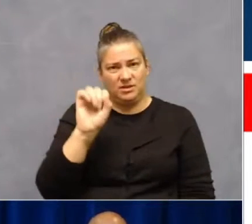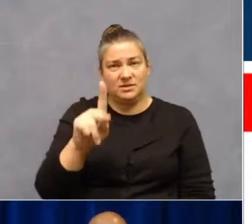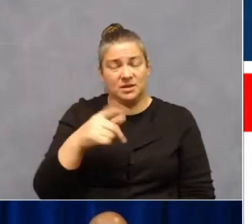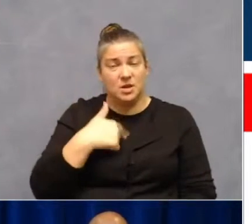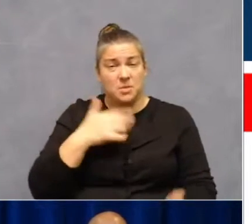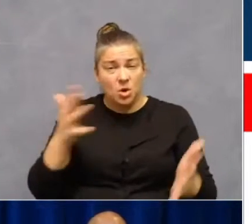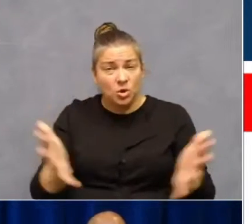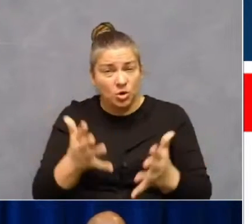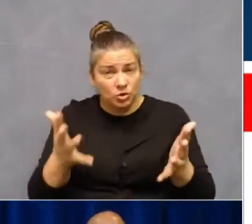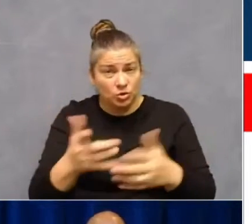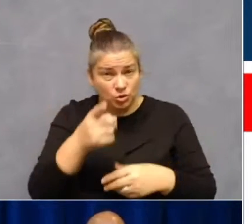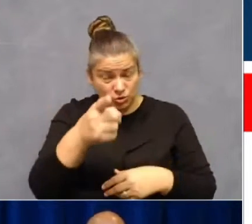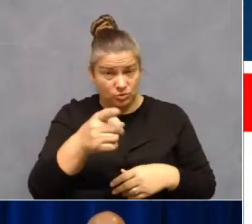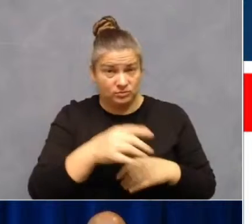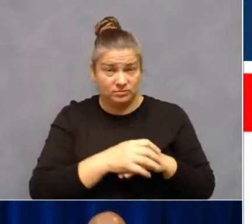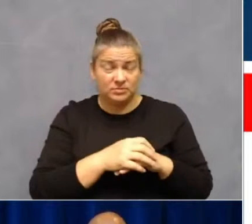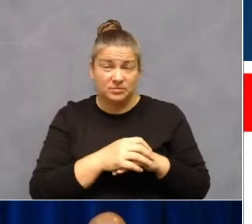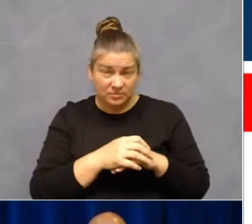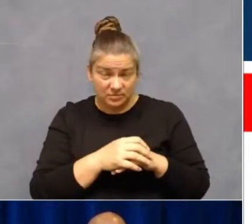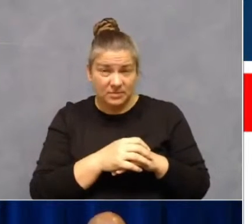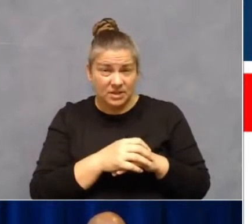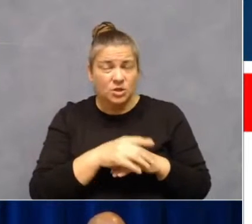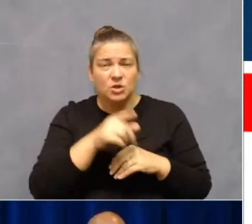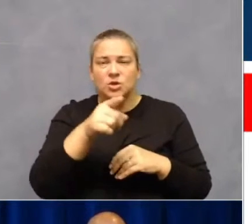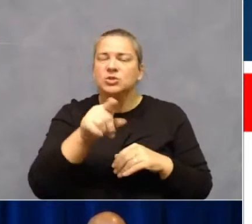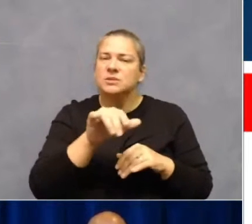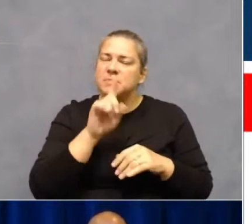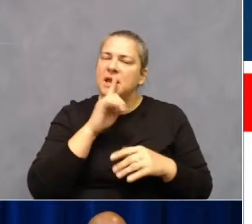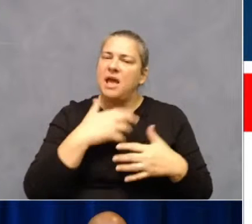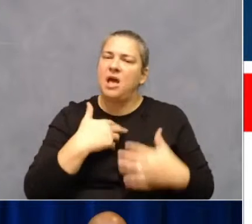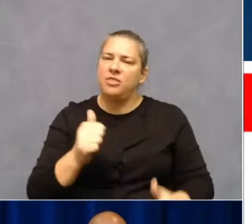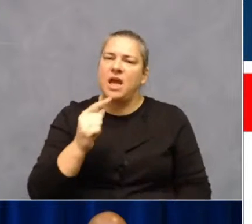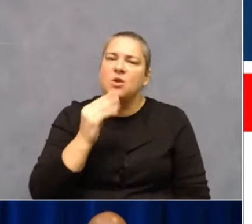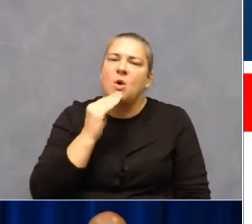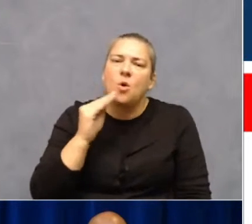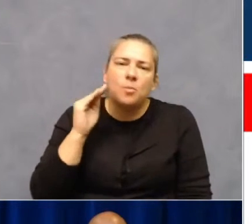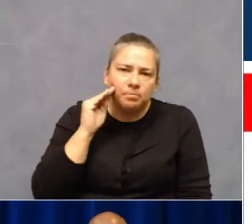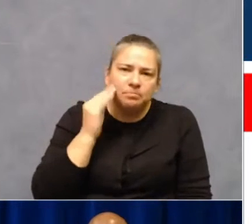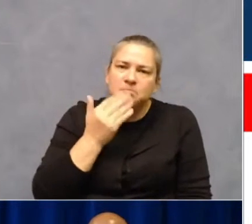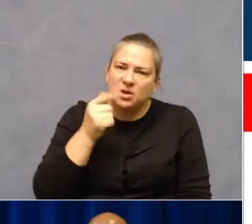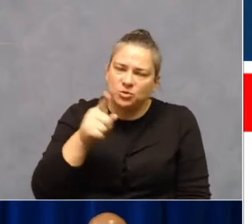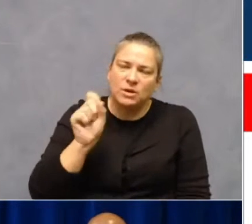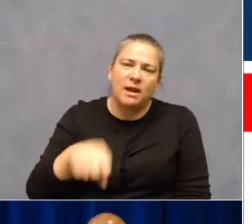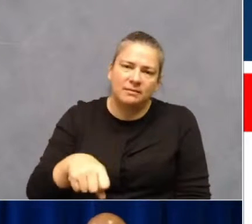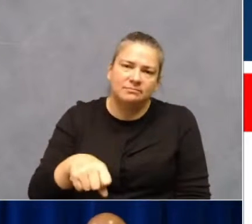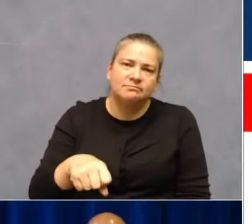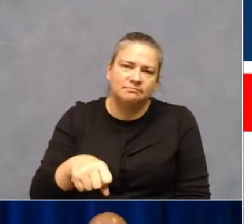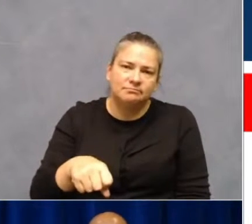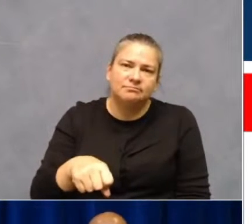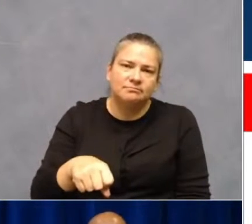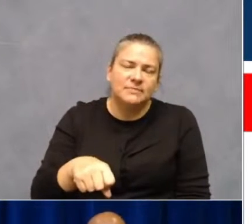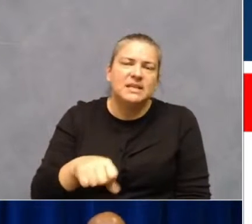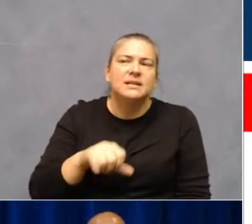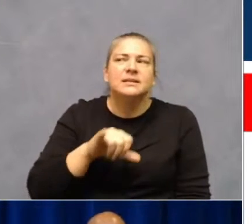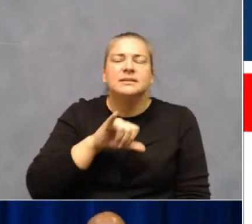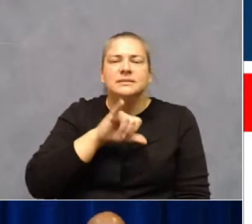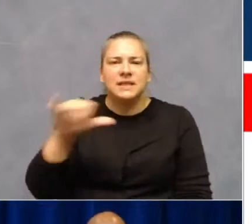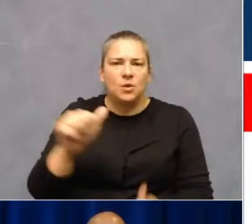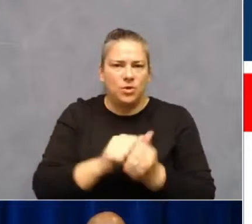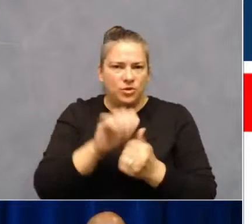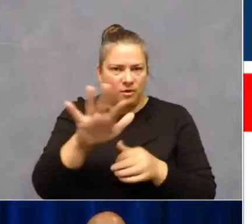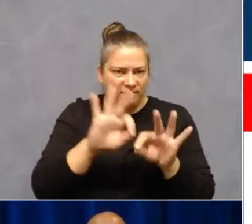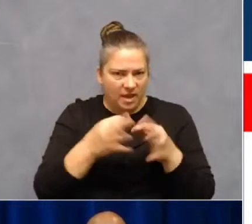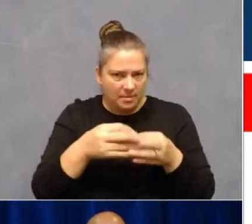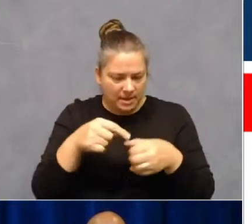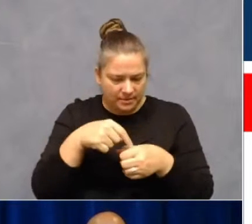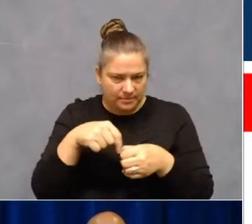if you can be persuaded, you should stay healthy at home to the fullest extent possible. You should stay with your immediate family,